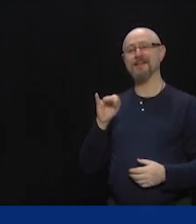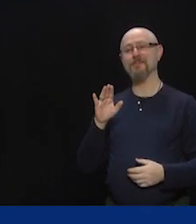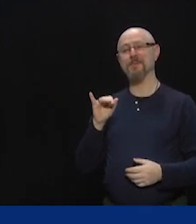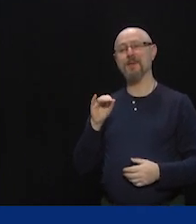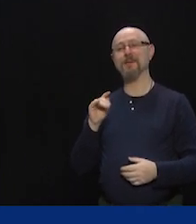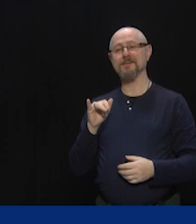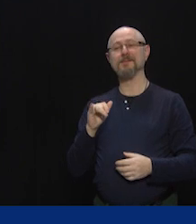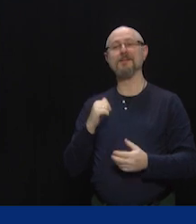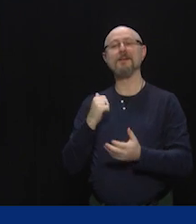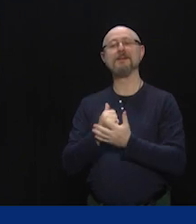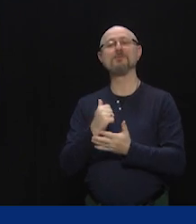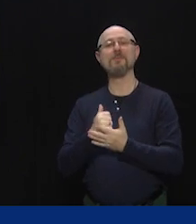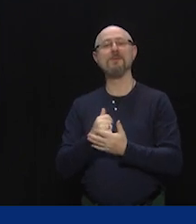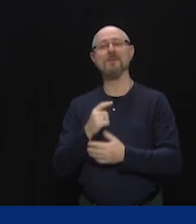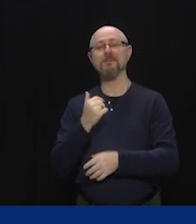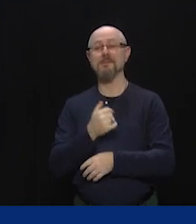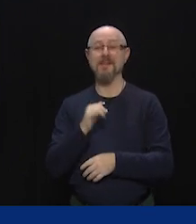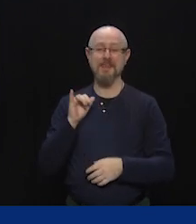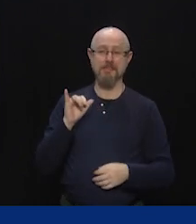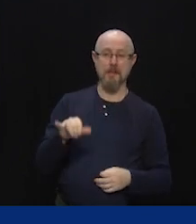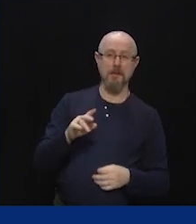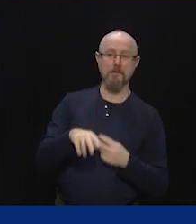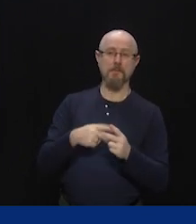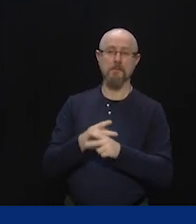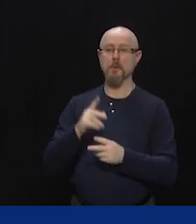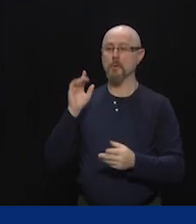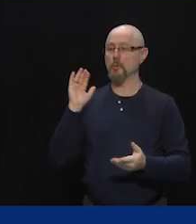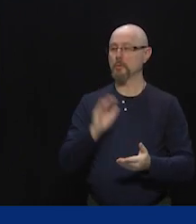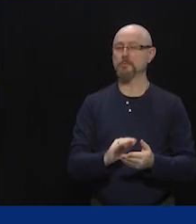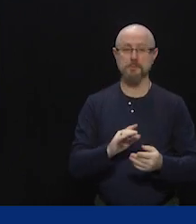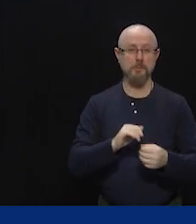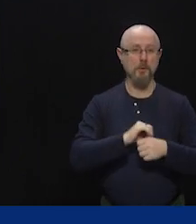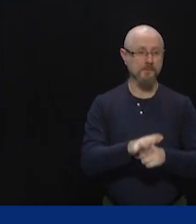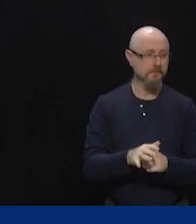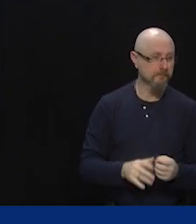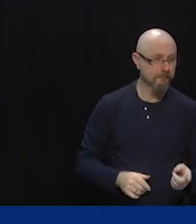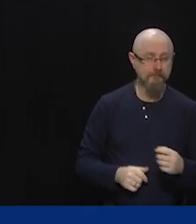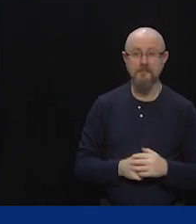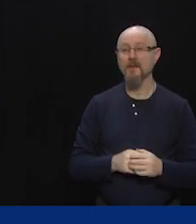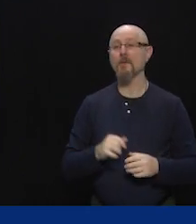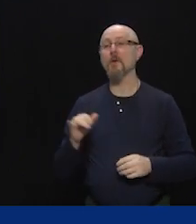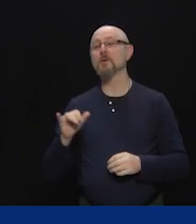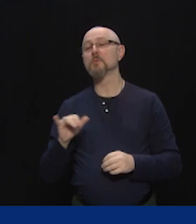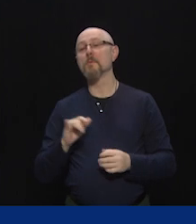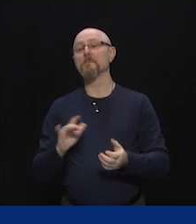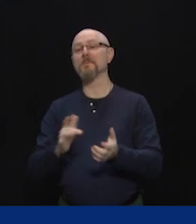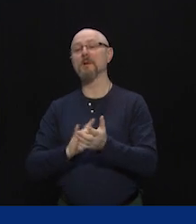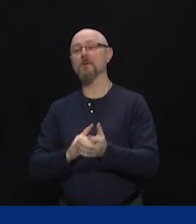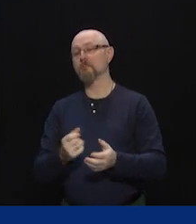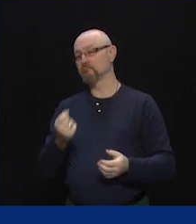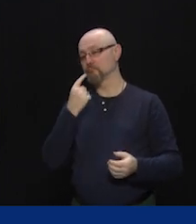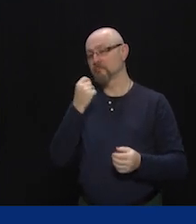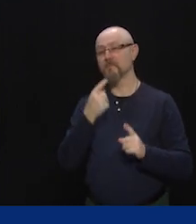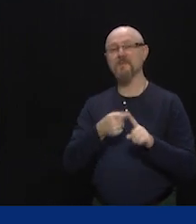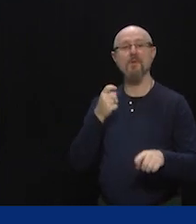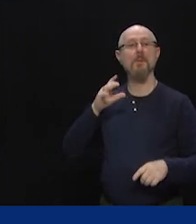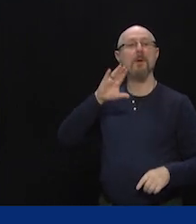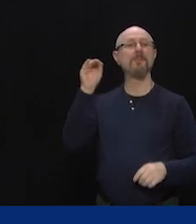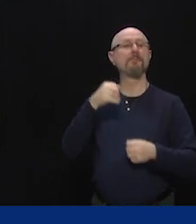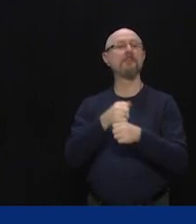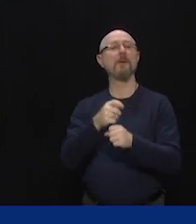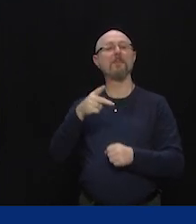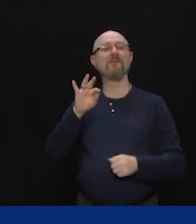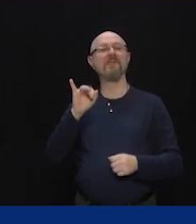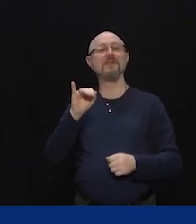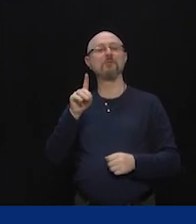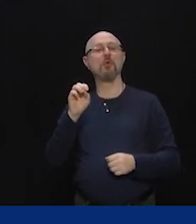that continues to work against Omicron, and the oral treatment that Pfizer is preparing and is making available. Obviously, those